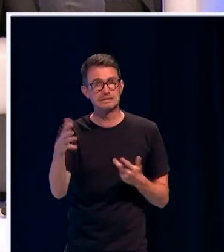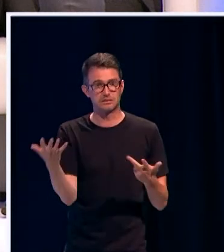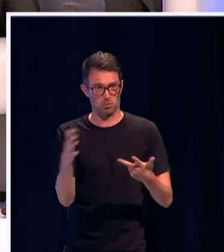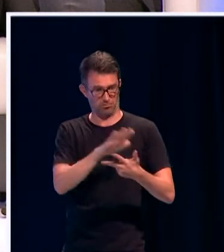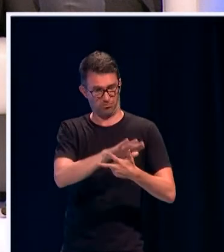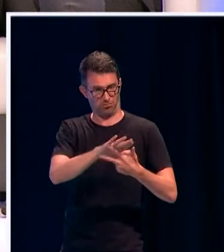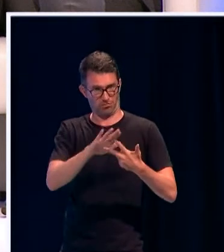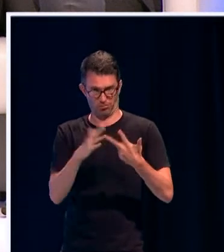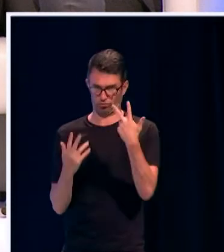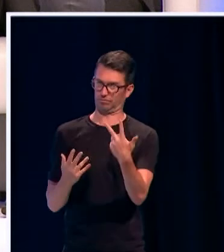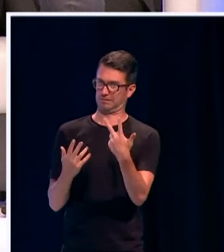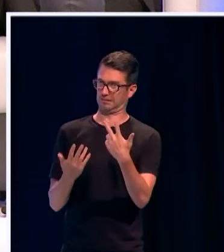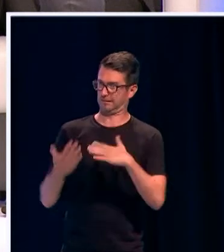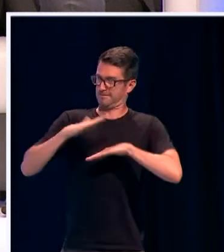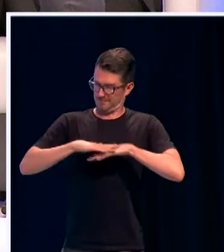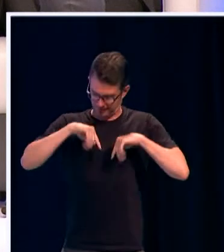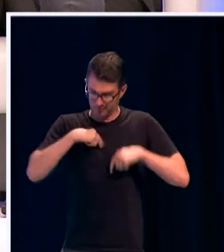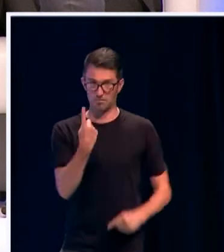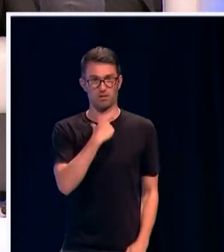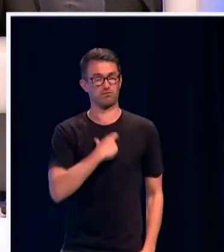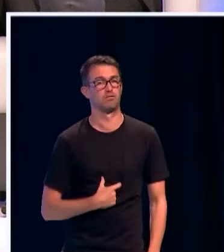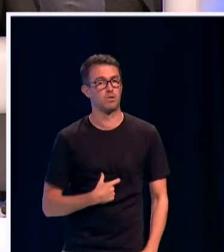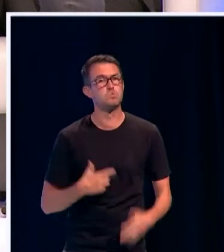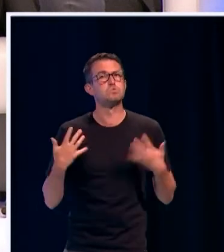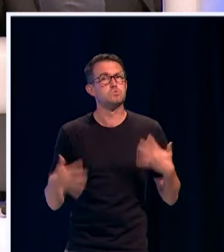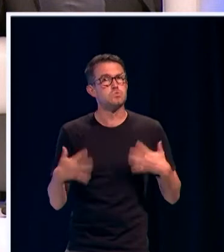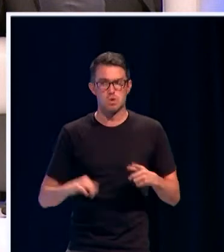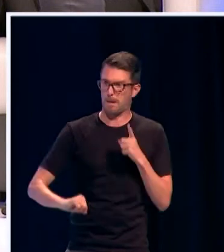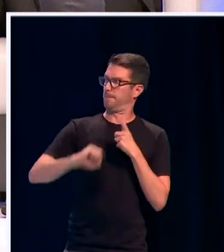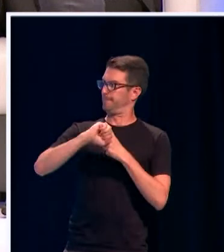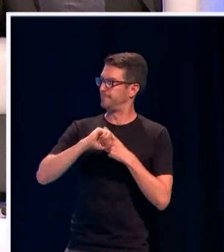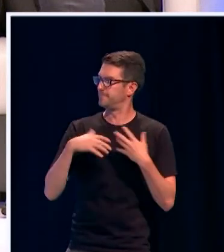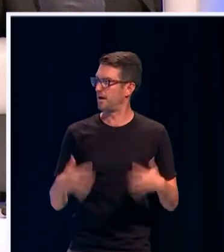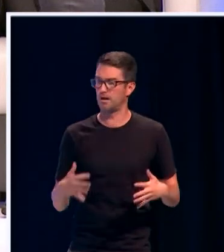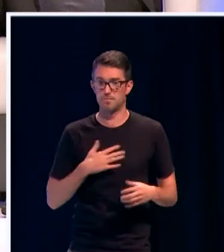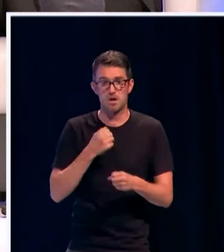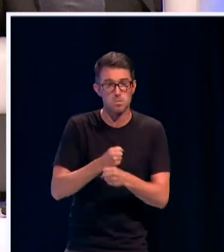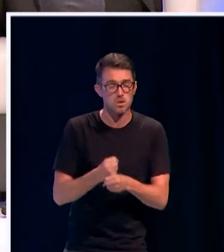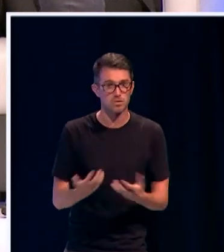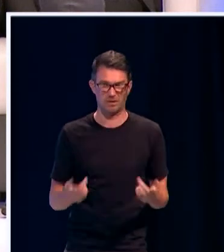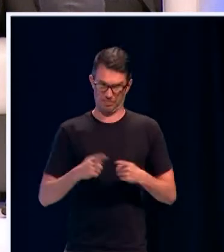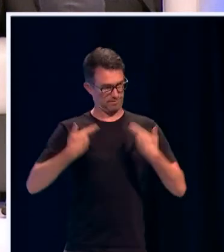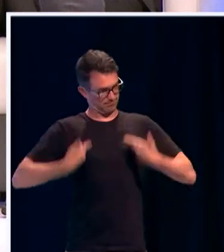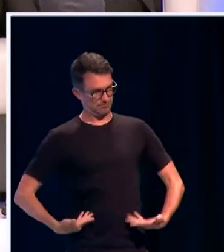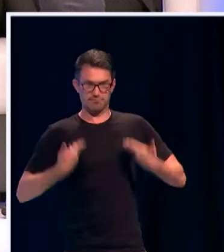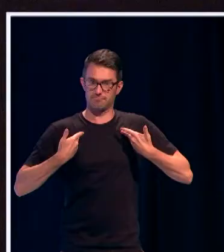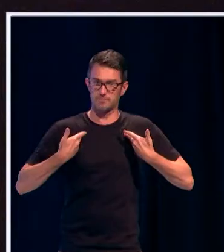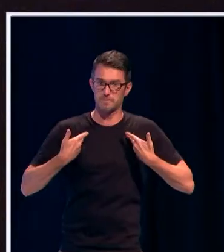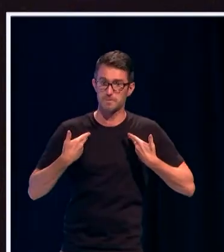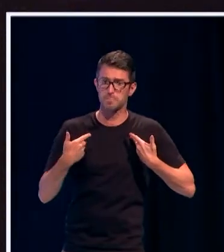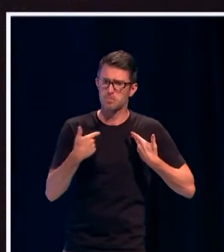situates like me as an Indigenous women with disabilities into the most marginalized and vulnerable